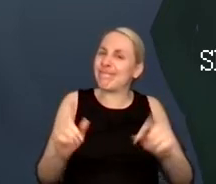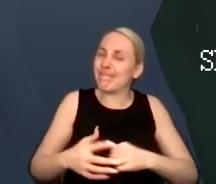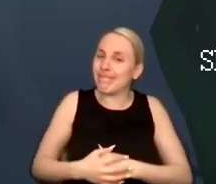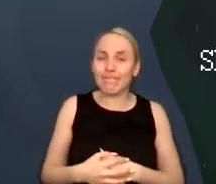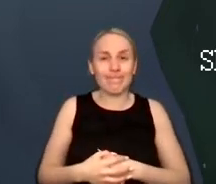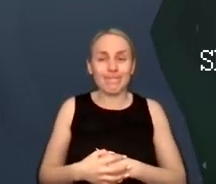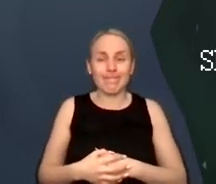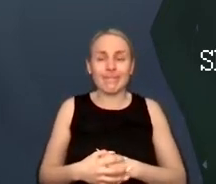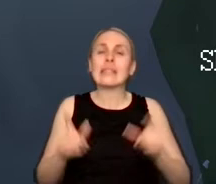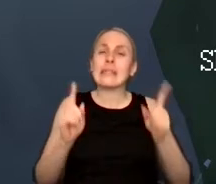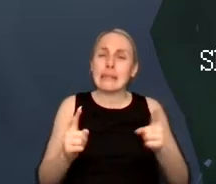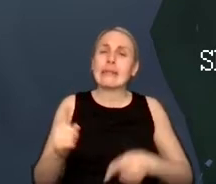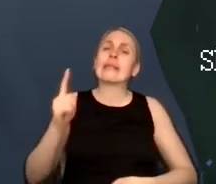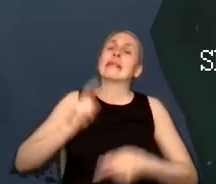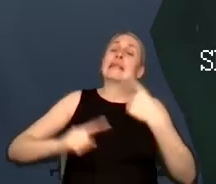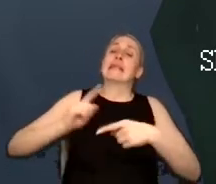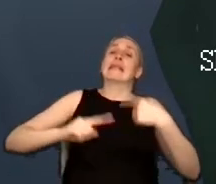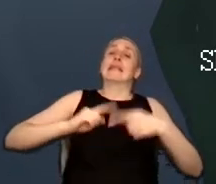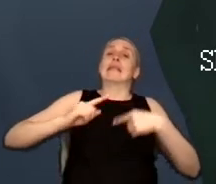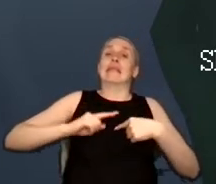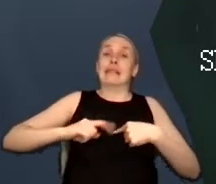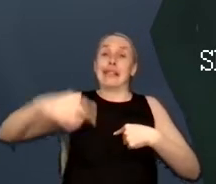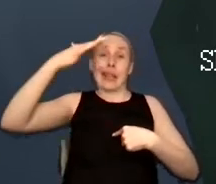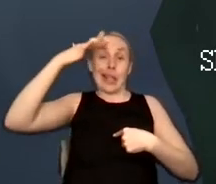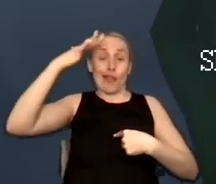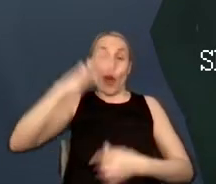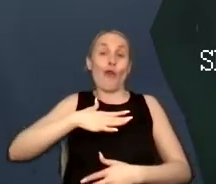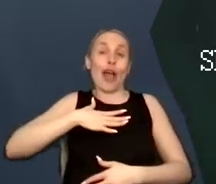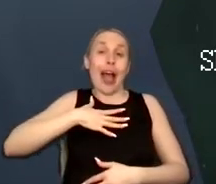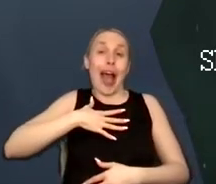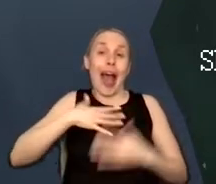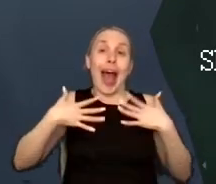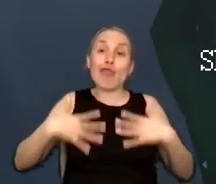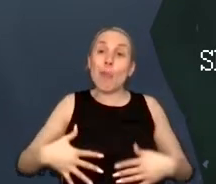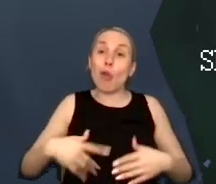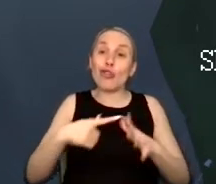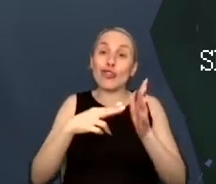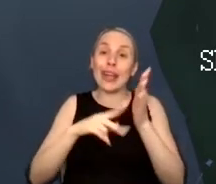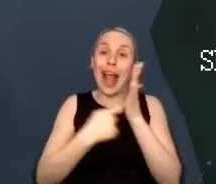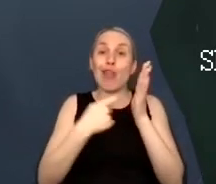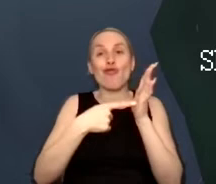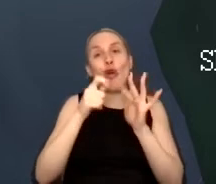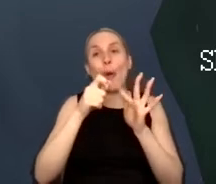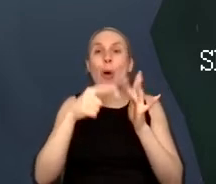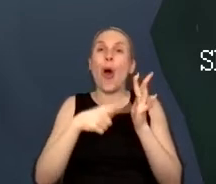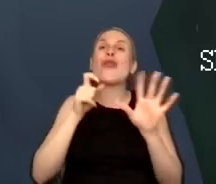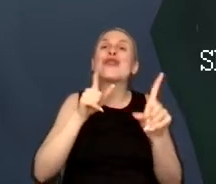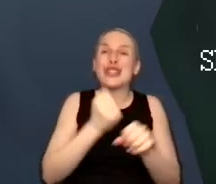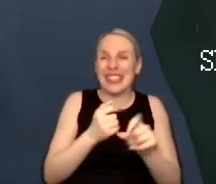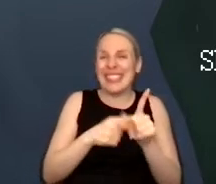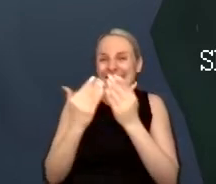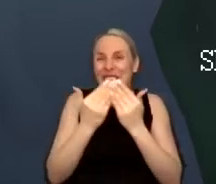like anthropology, which for full disclosure I studied. Oh really? I know, surprise,